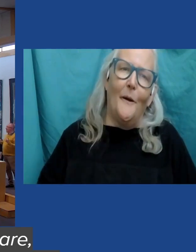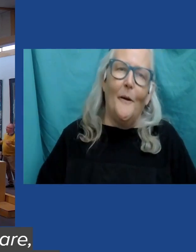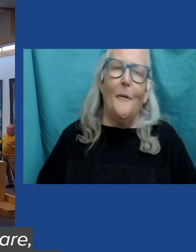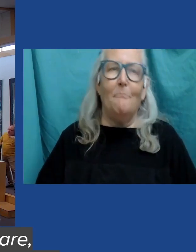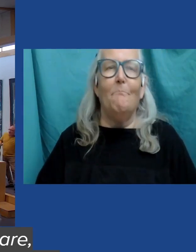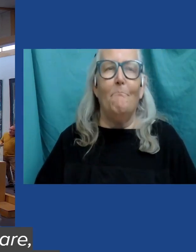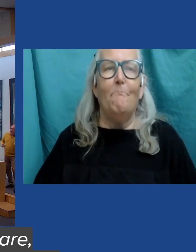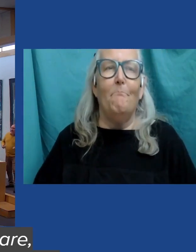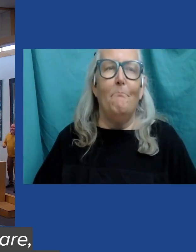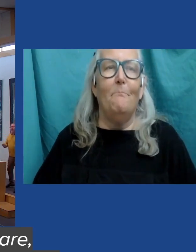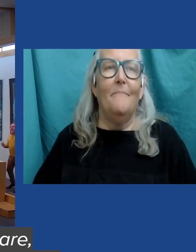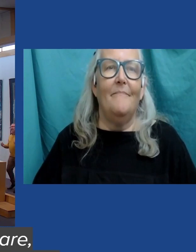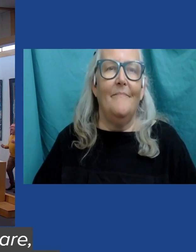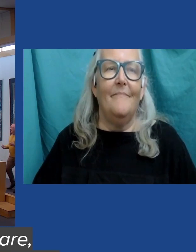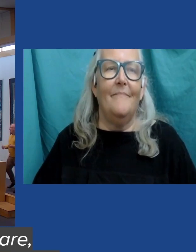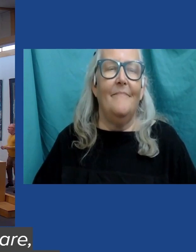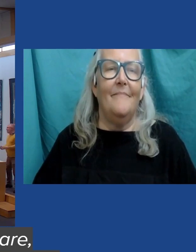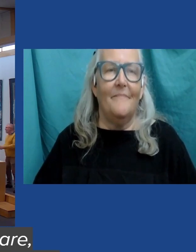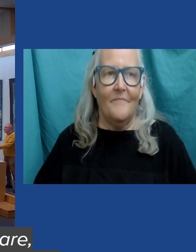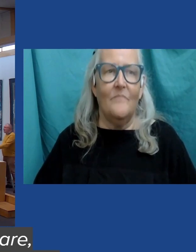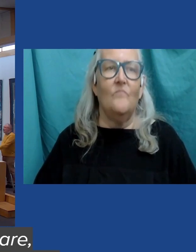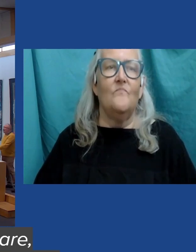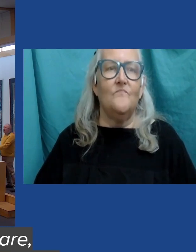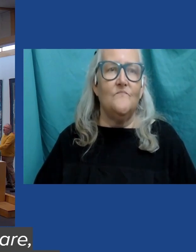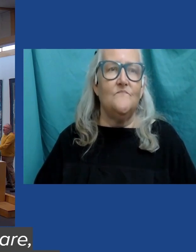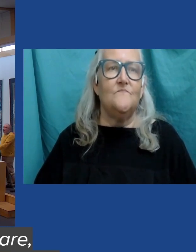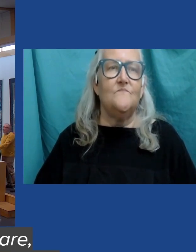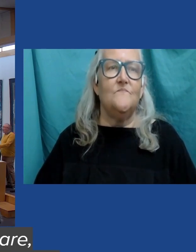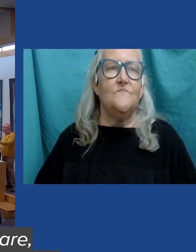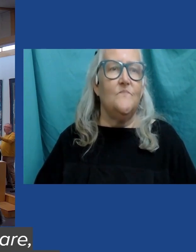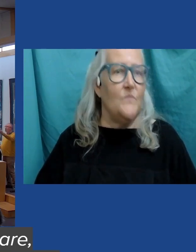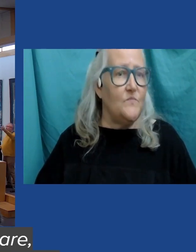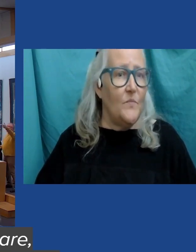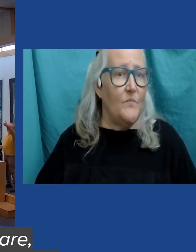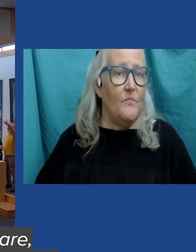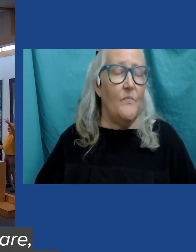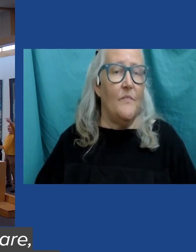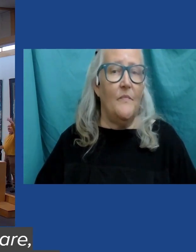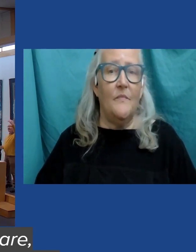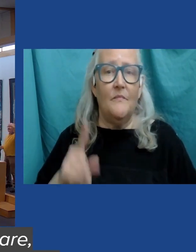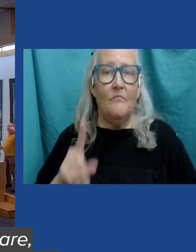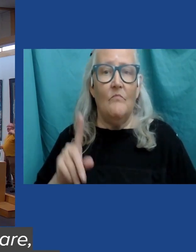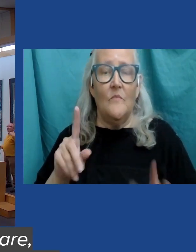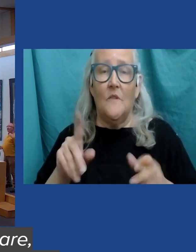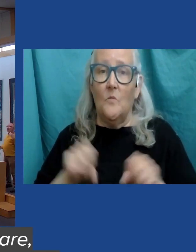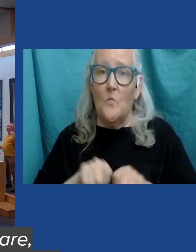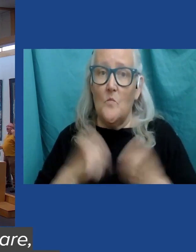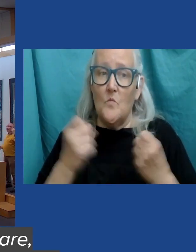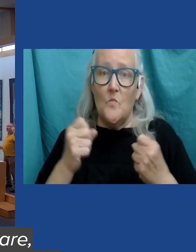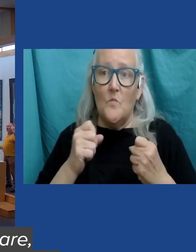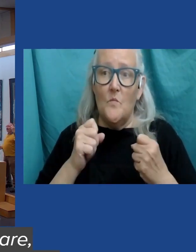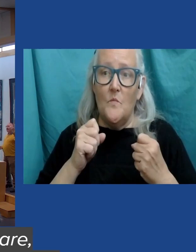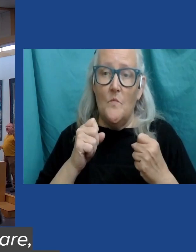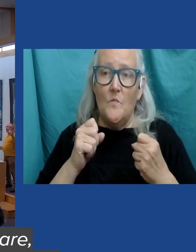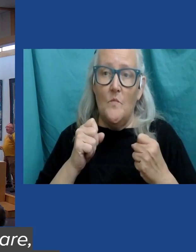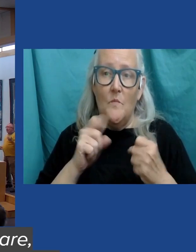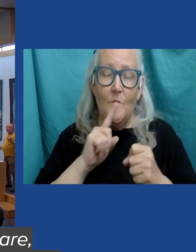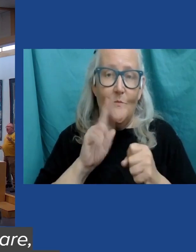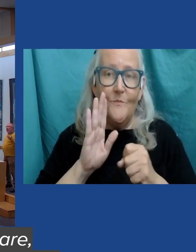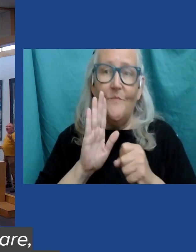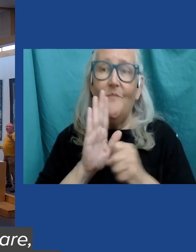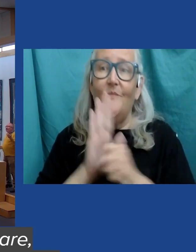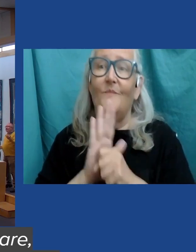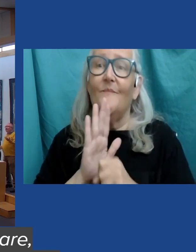come again. Though you've broken your vows a thousand times, though